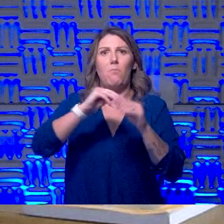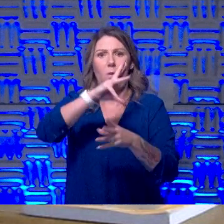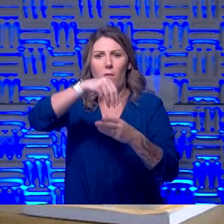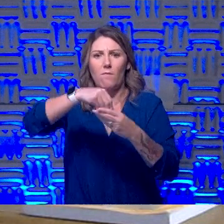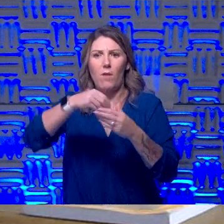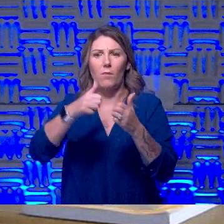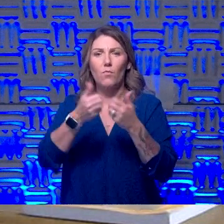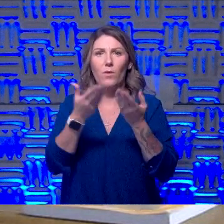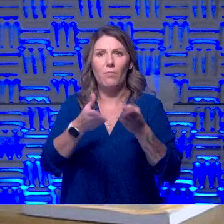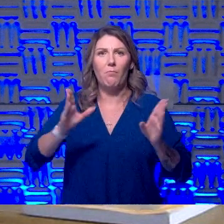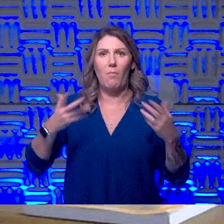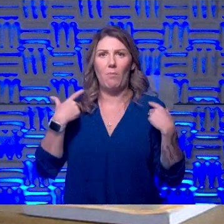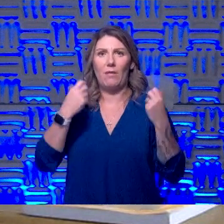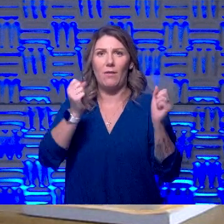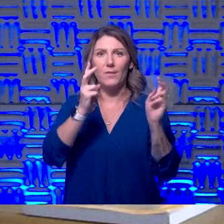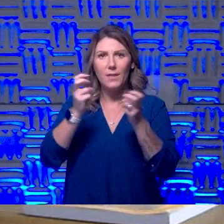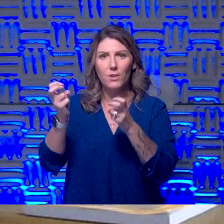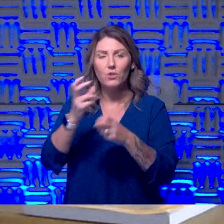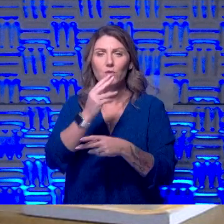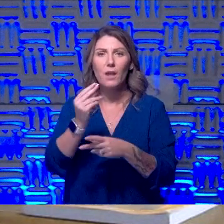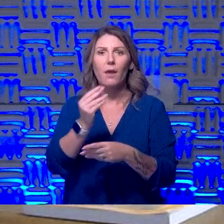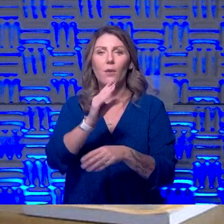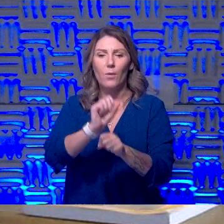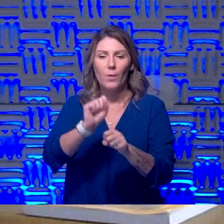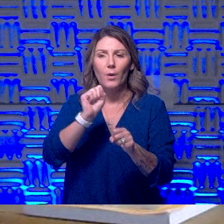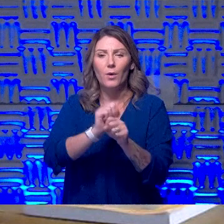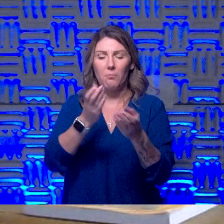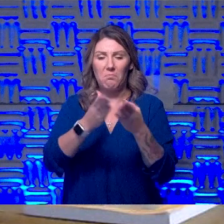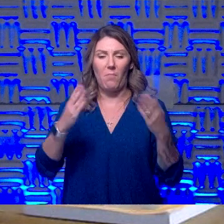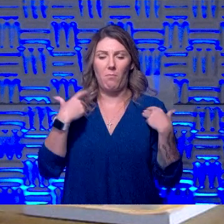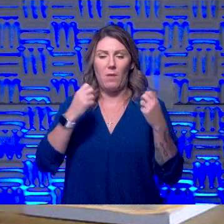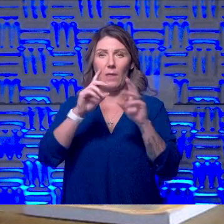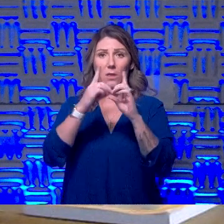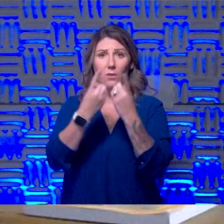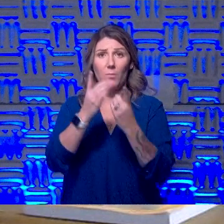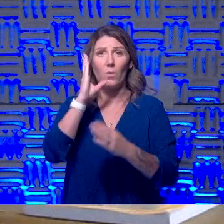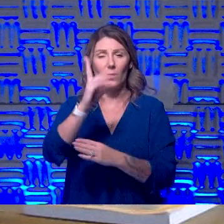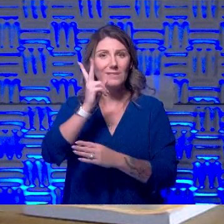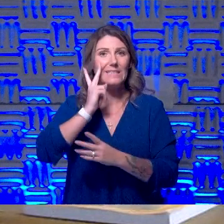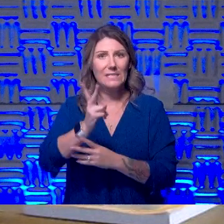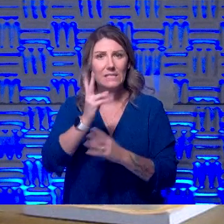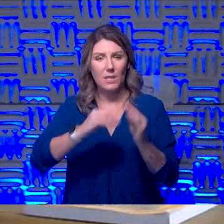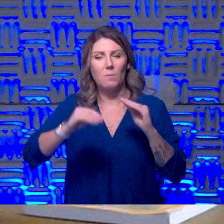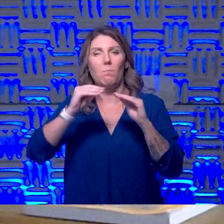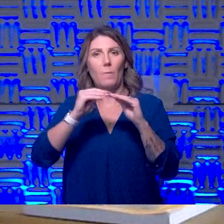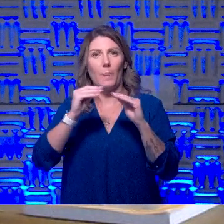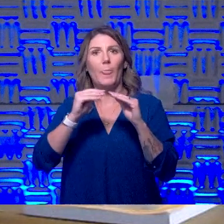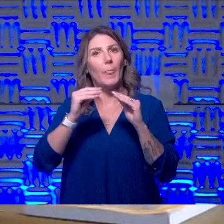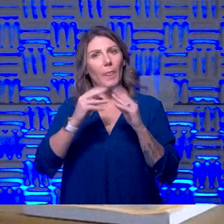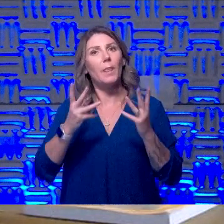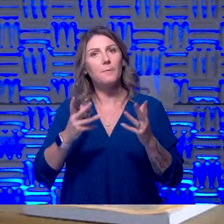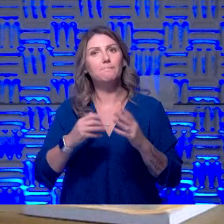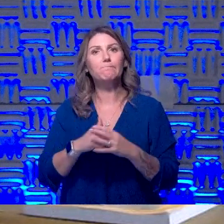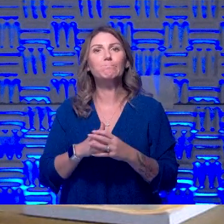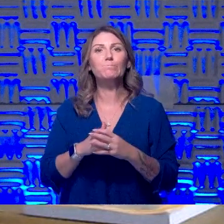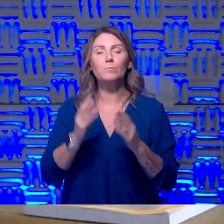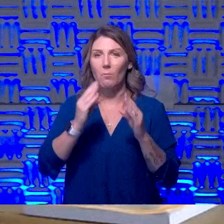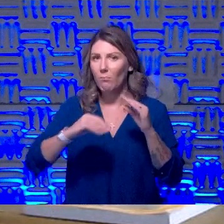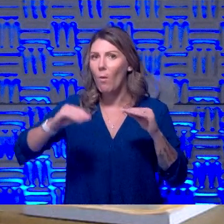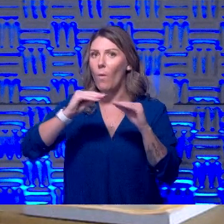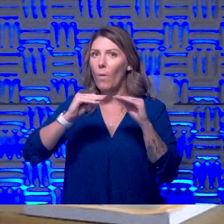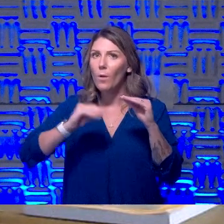in public health kinds of issues and work with the public health departments. And I think we'll see that happen more and